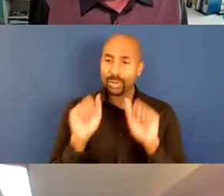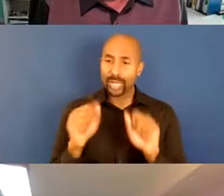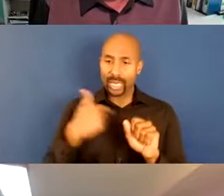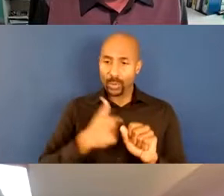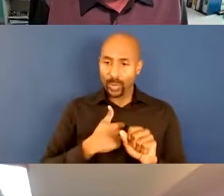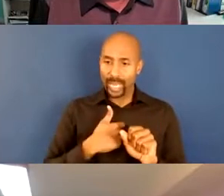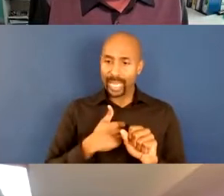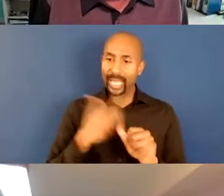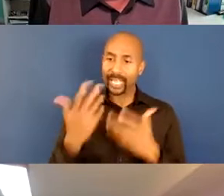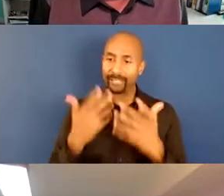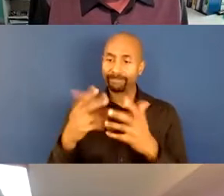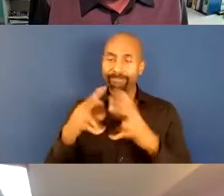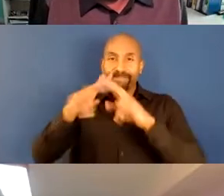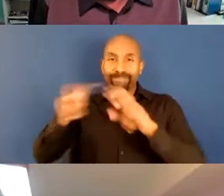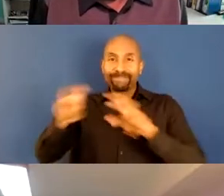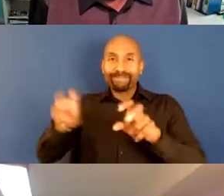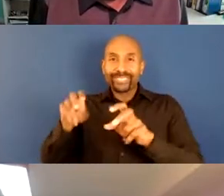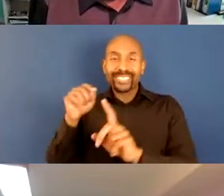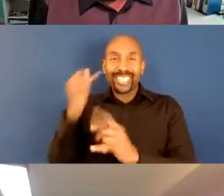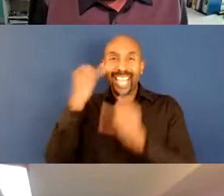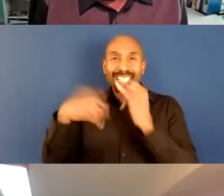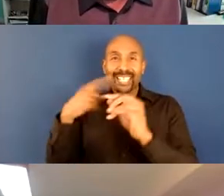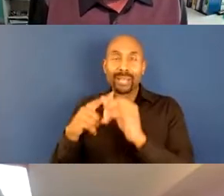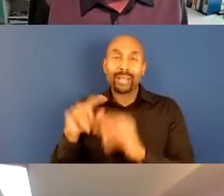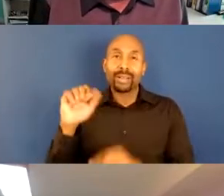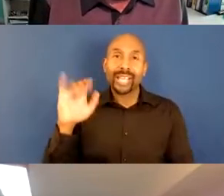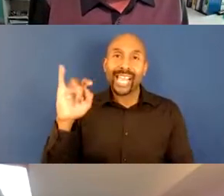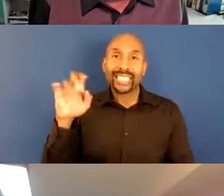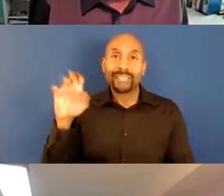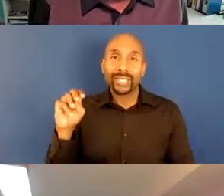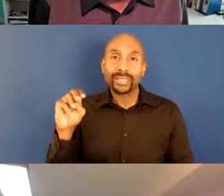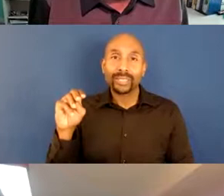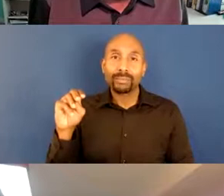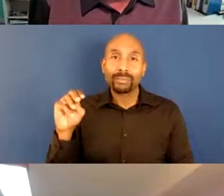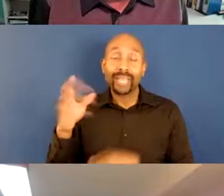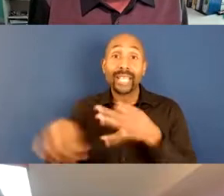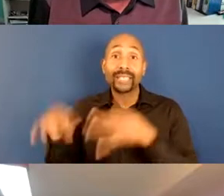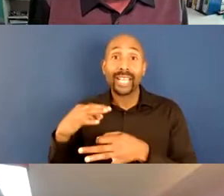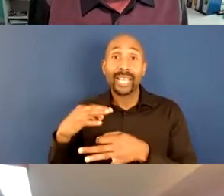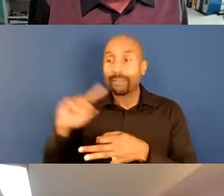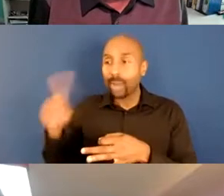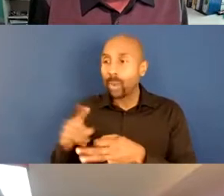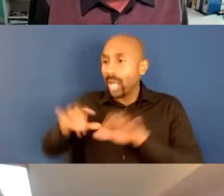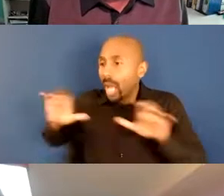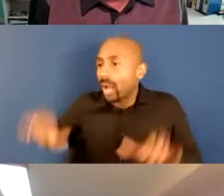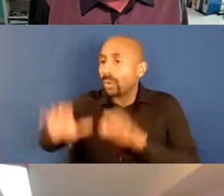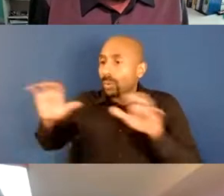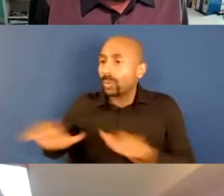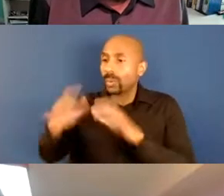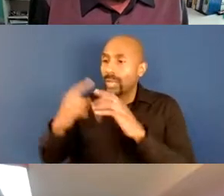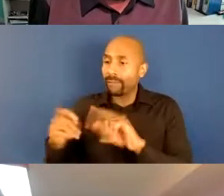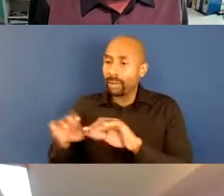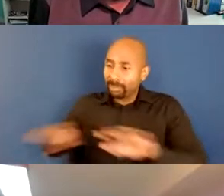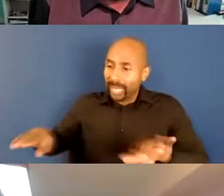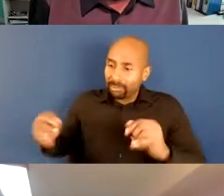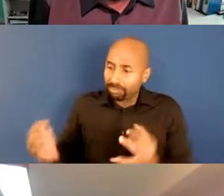activism, which is almost always reduced to being active on the ground, doing something that